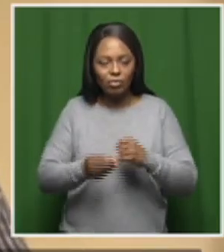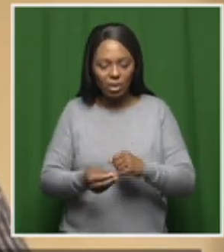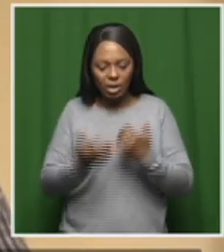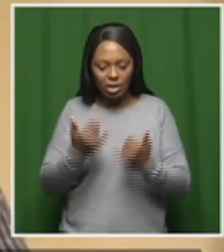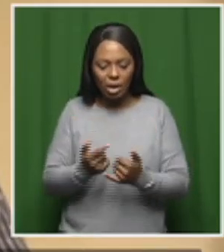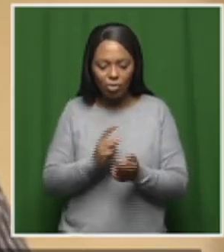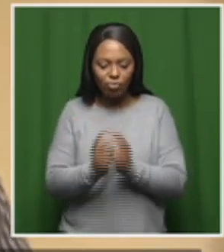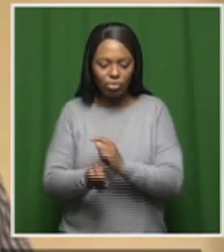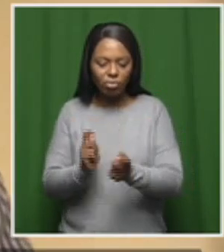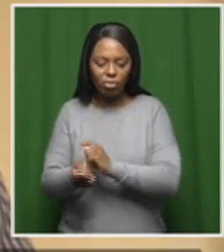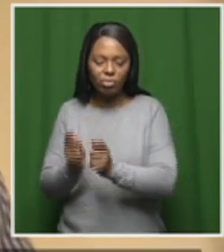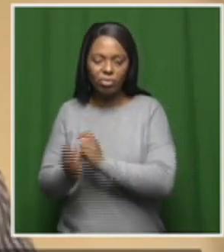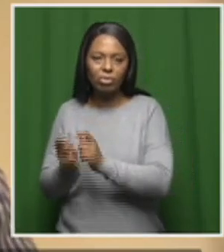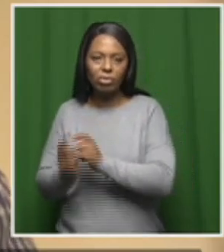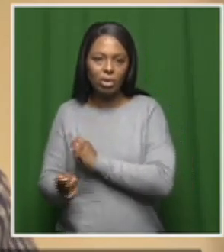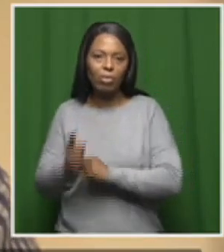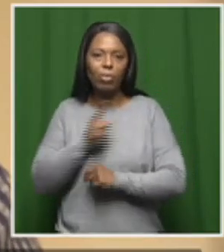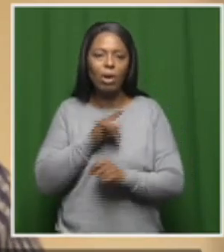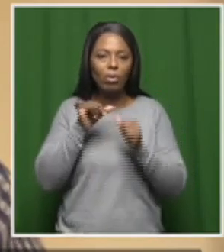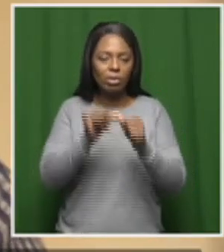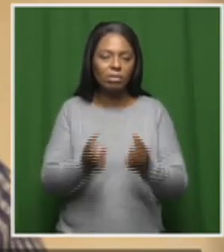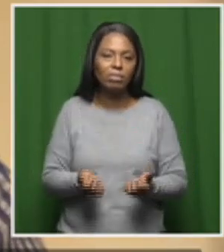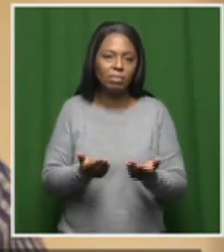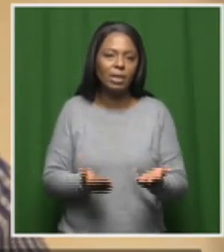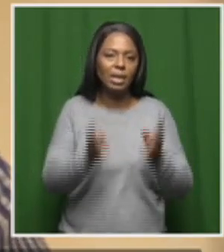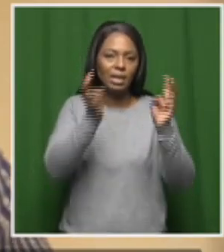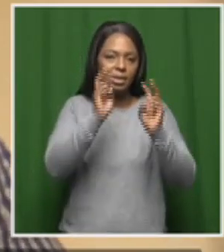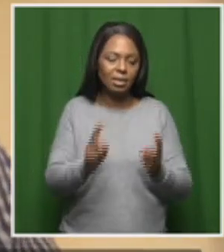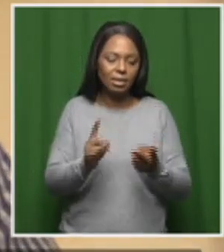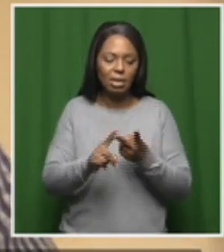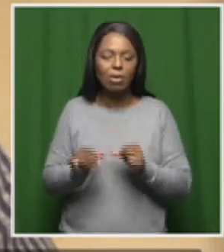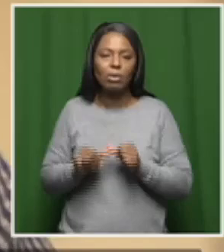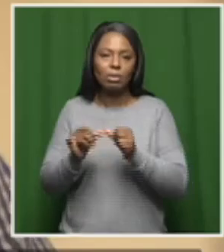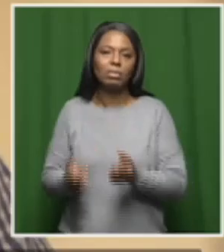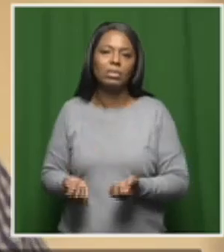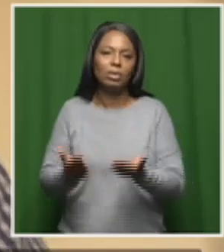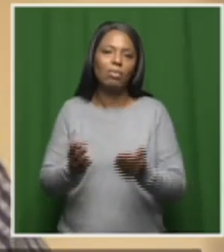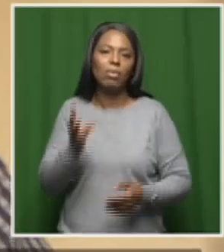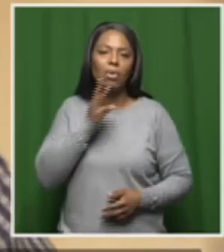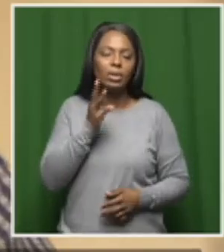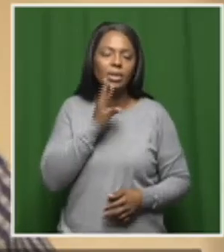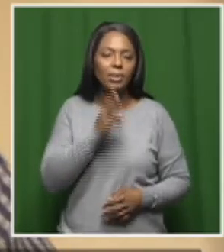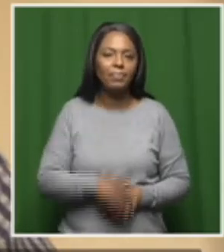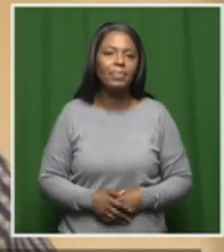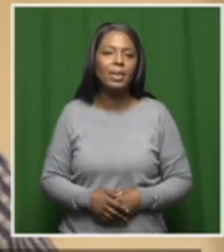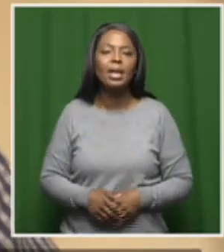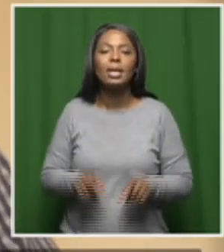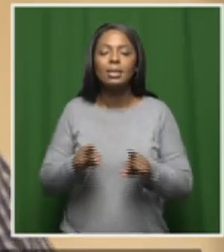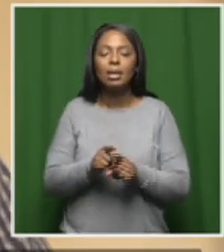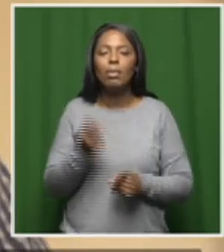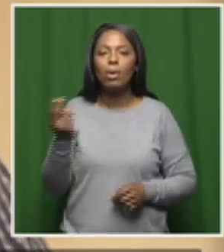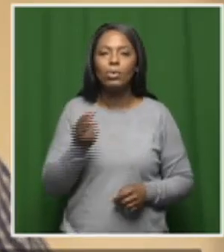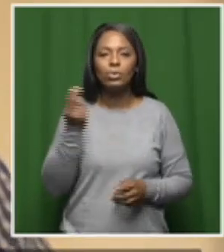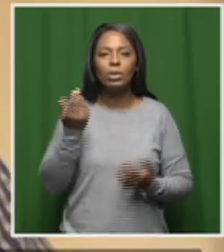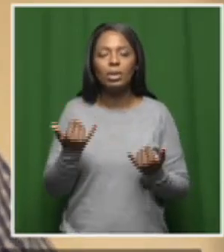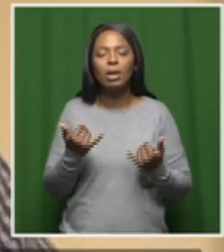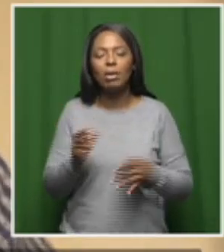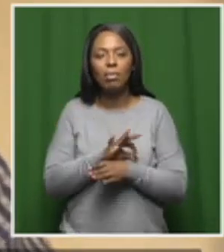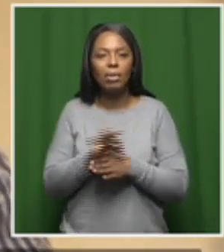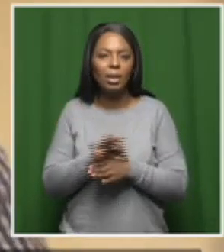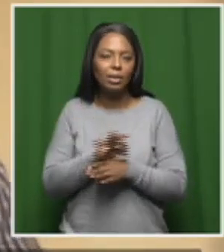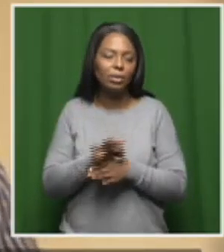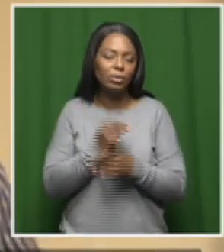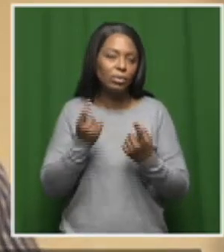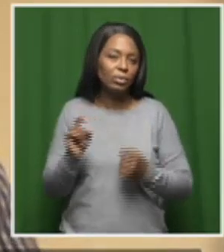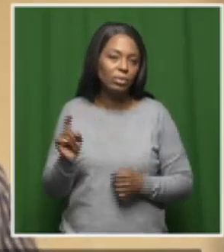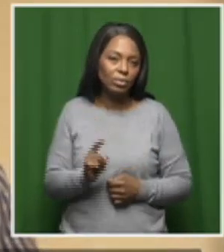of electricity, continuous supply of water. And with this amount that we are planning to pick up, we are going to